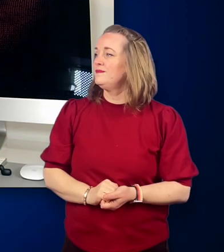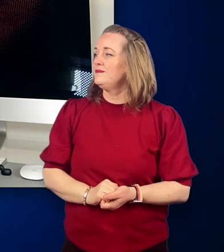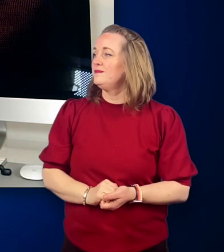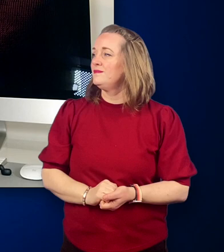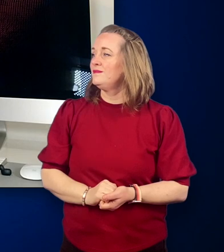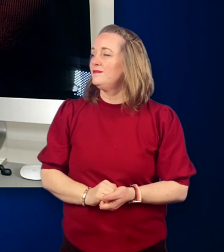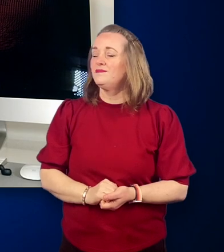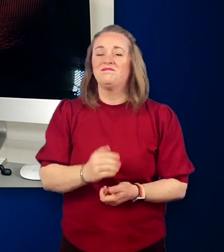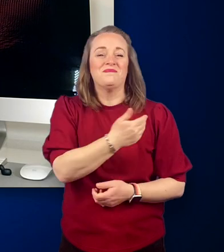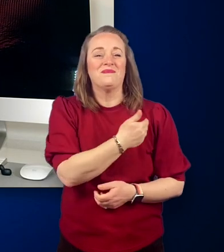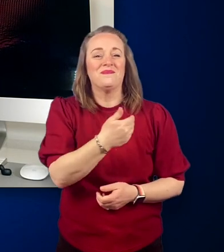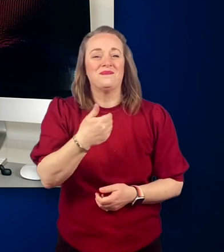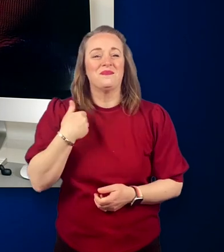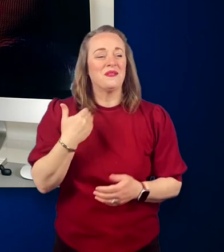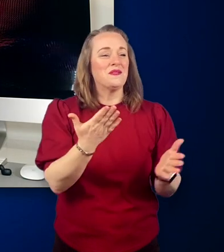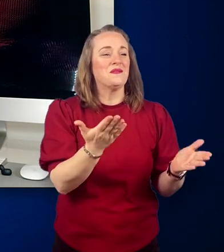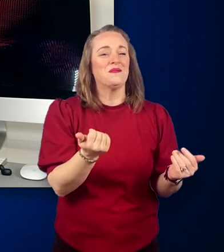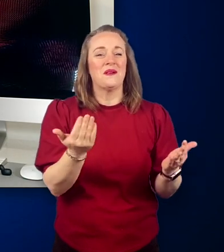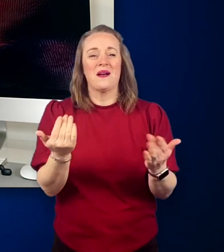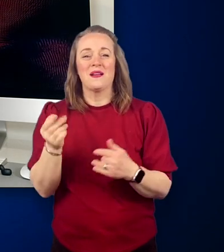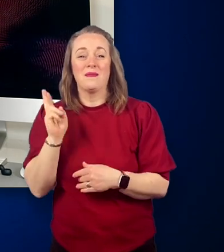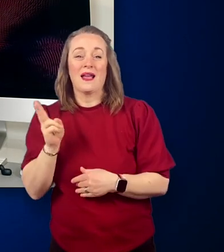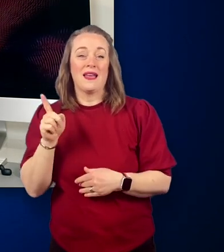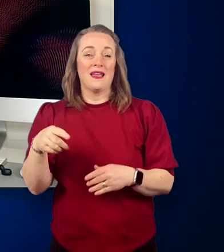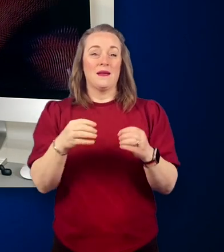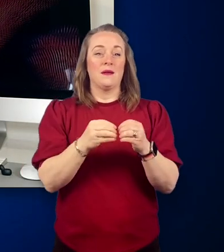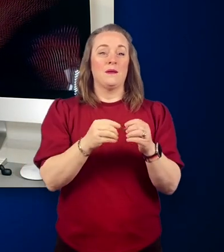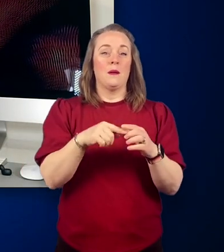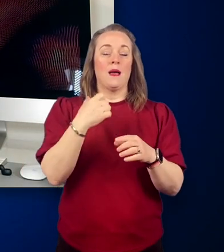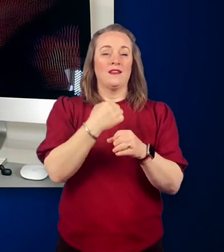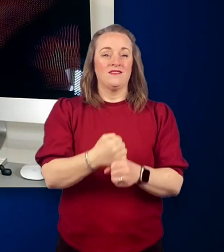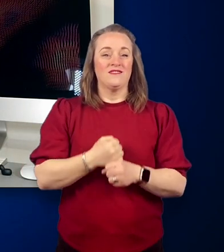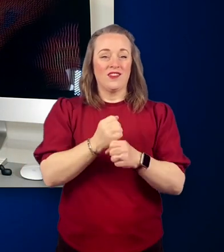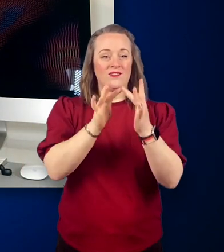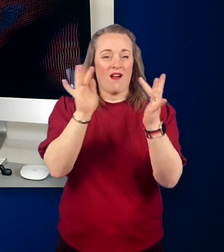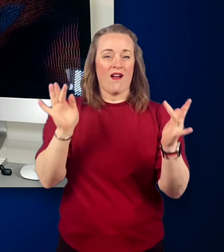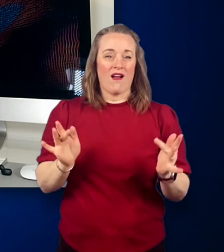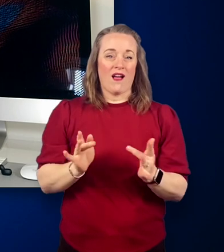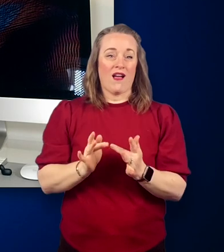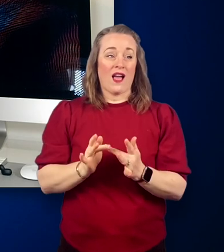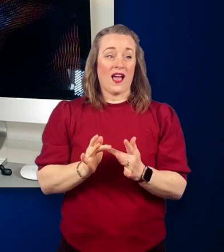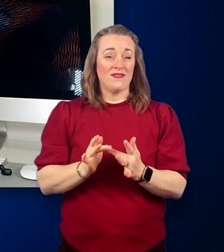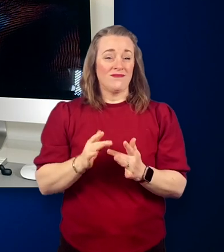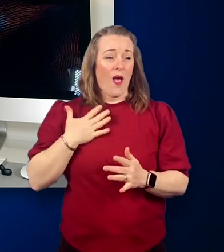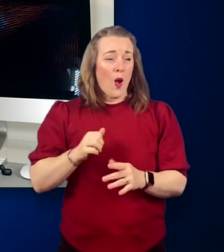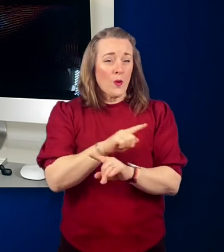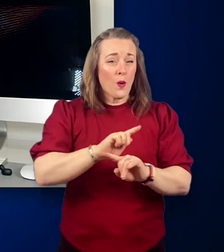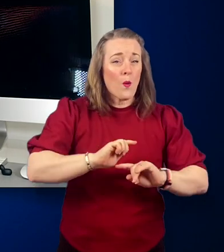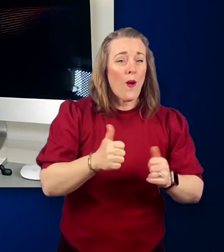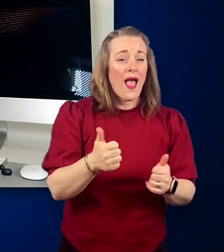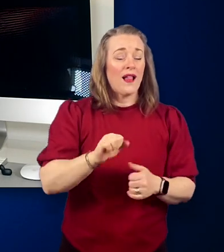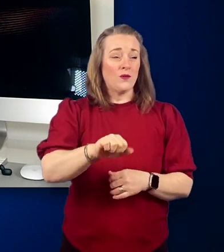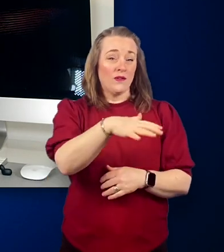Oh, hi, good morning, and welcome once again to BEC Online. I hope you're doing well. I hope it is well with you and your